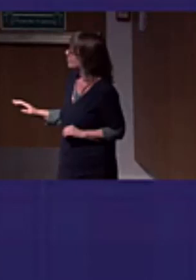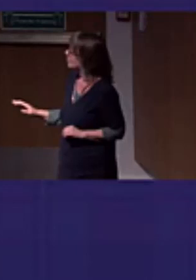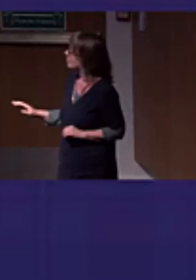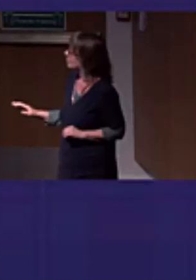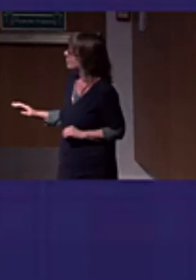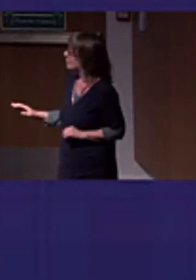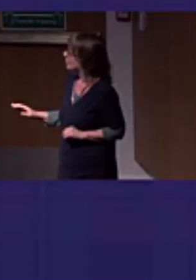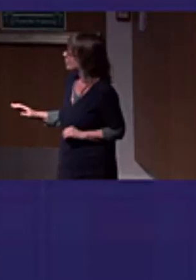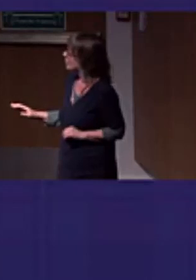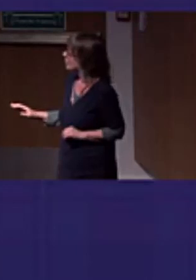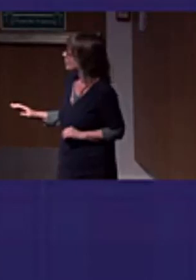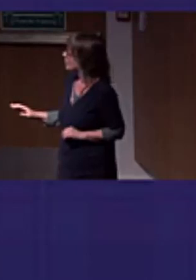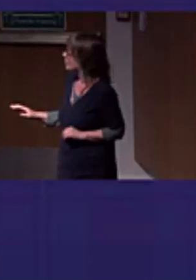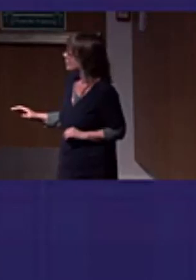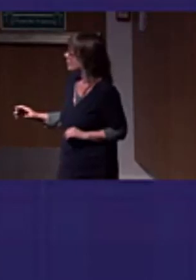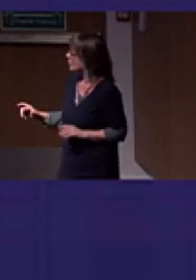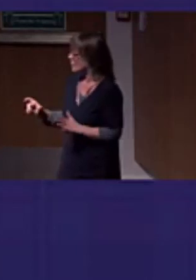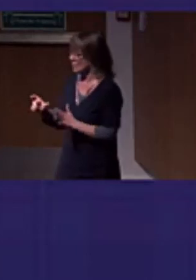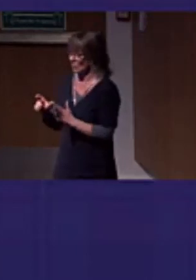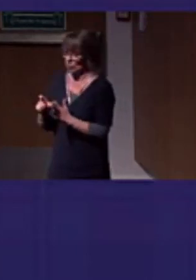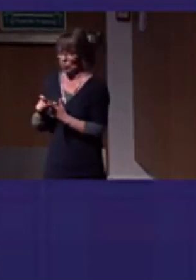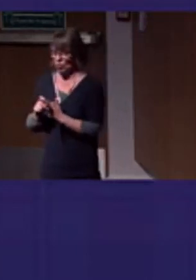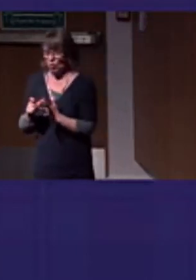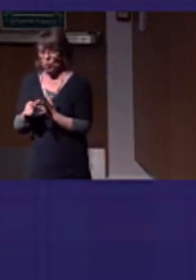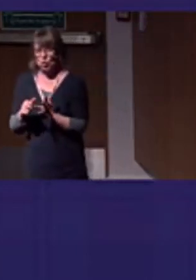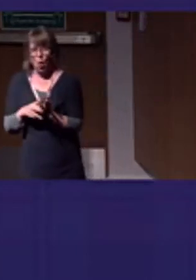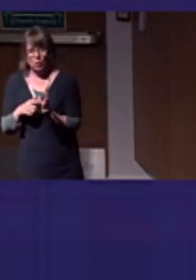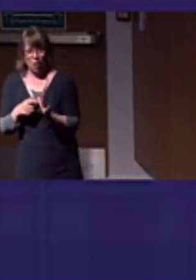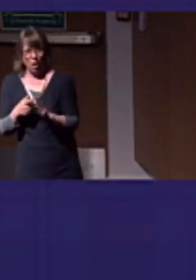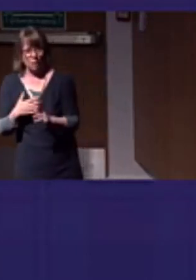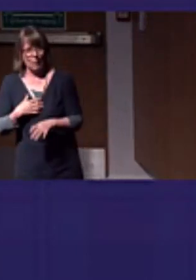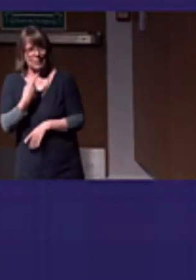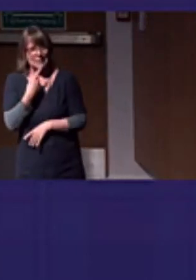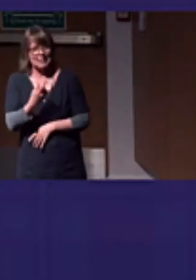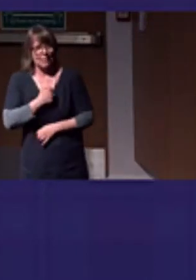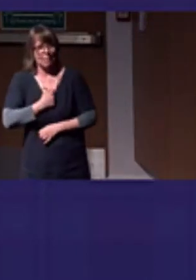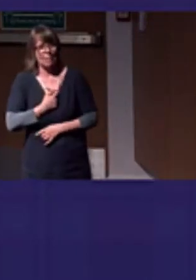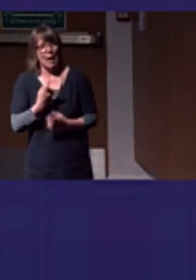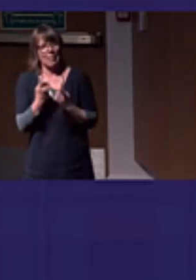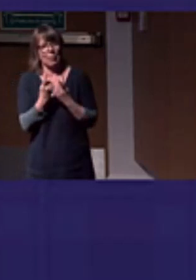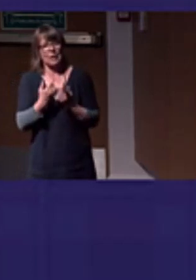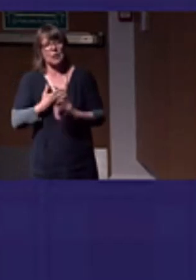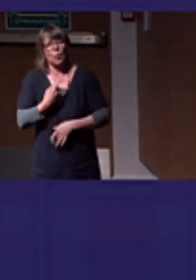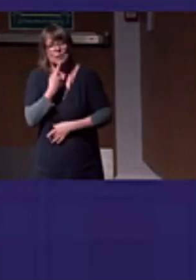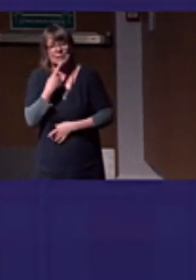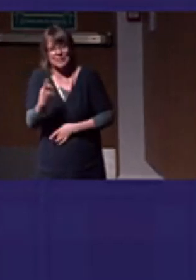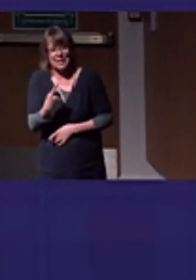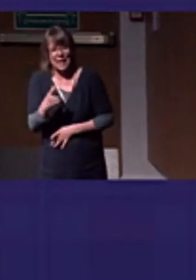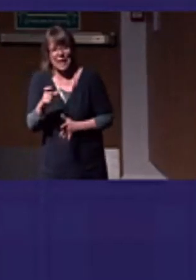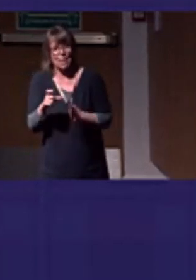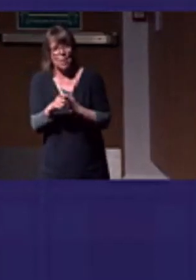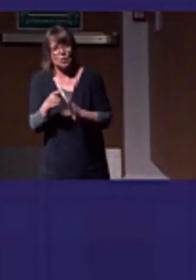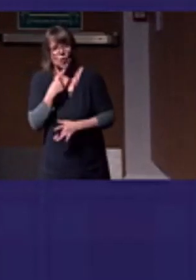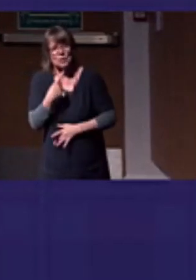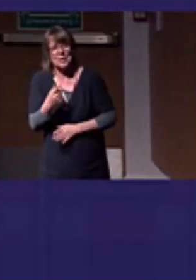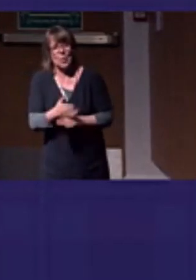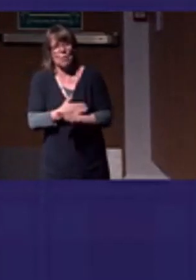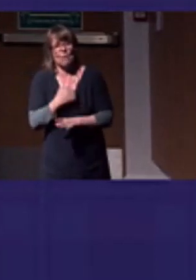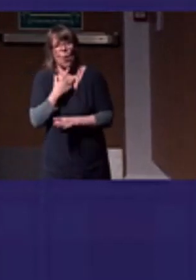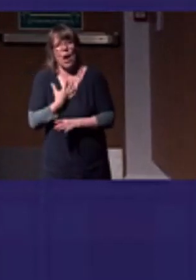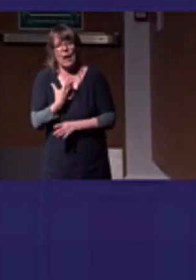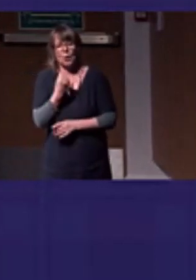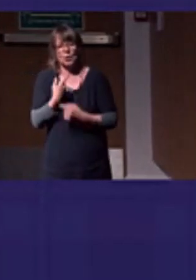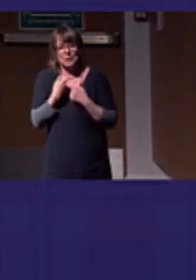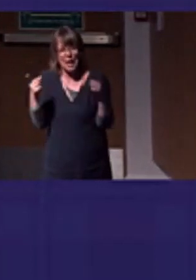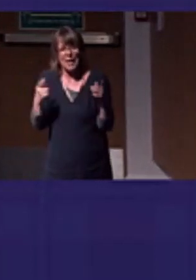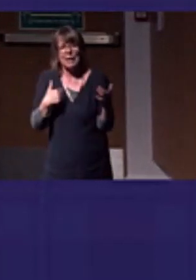mad. Dona stole half of what I wanted to really say about winding everybody up, and we've always had like bits of agenda and stuff going